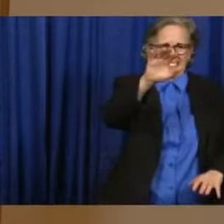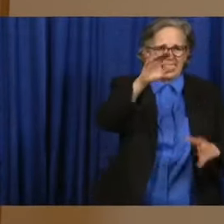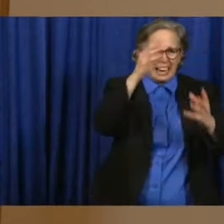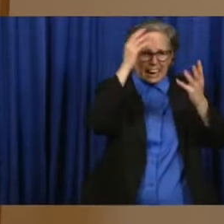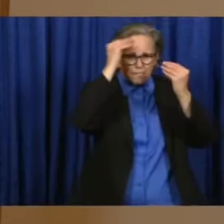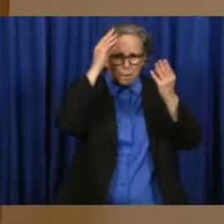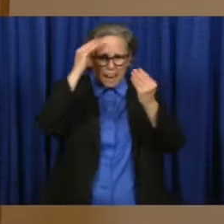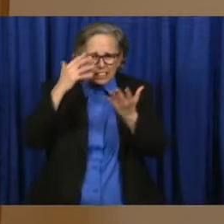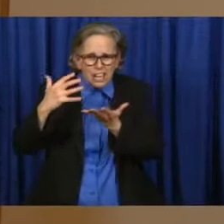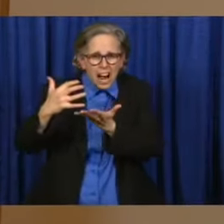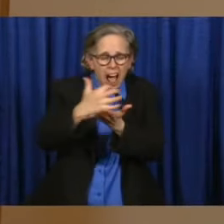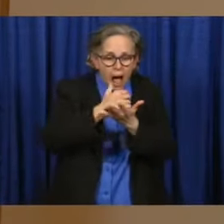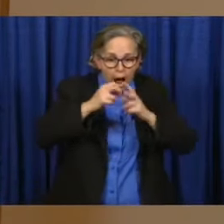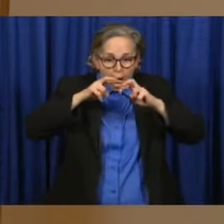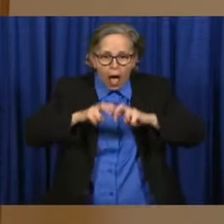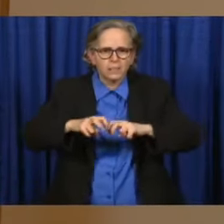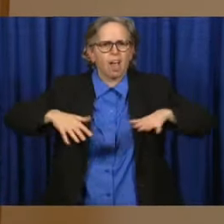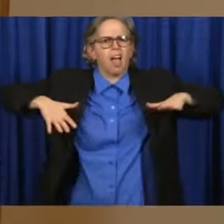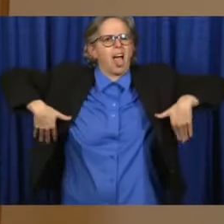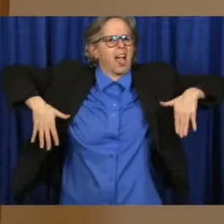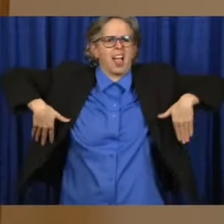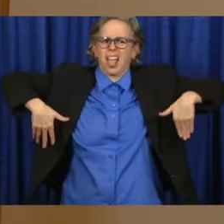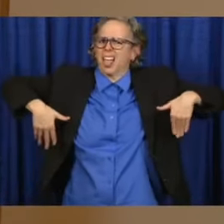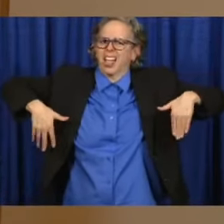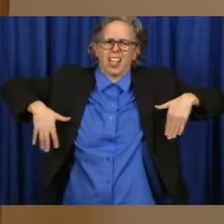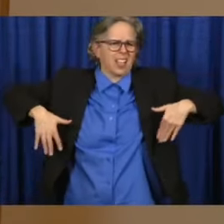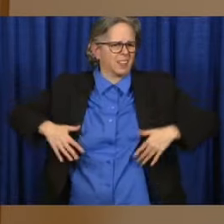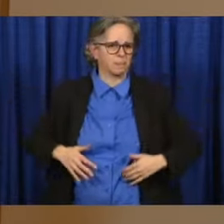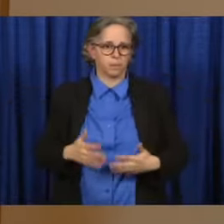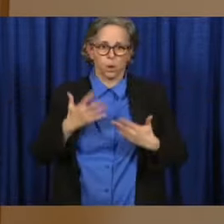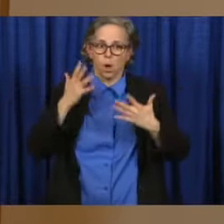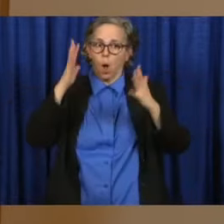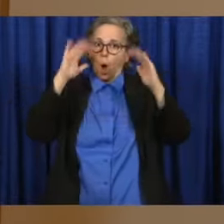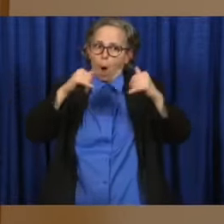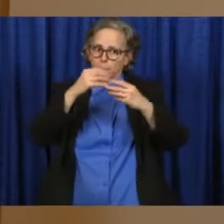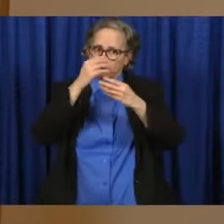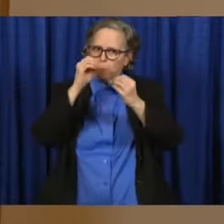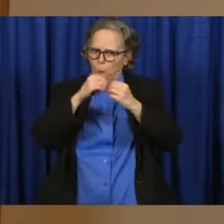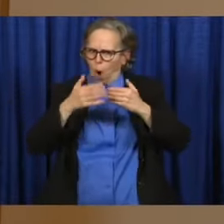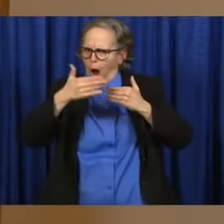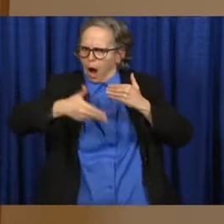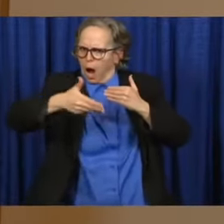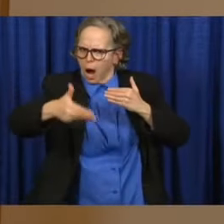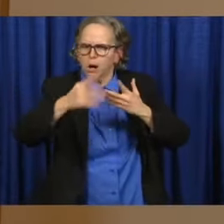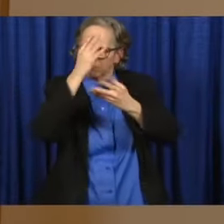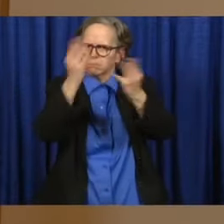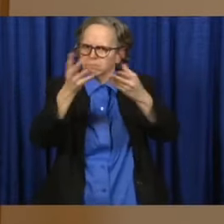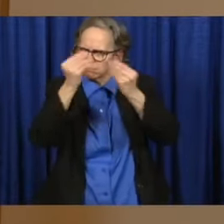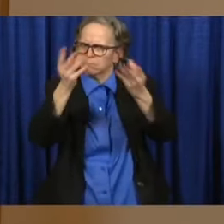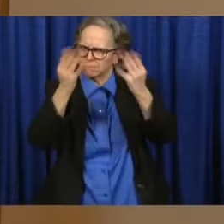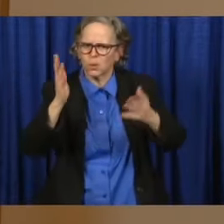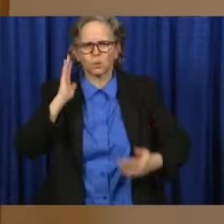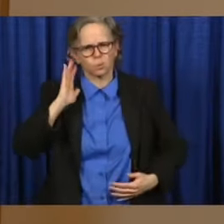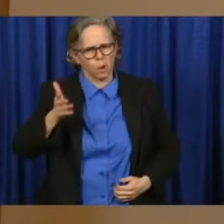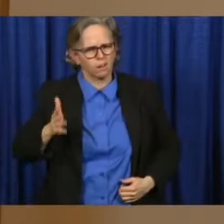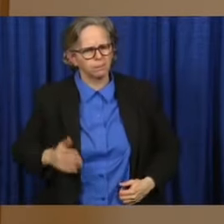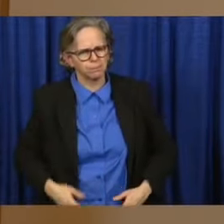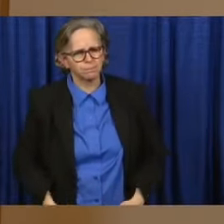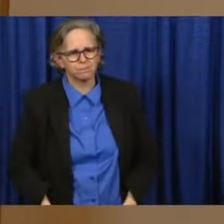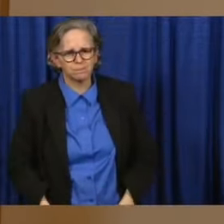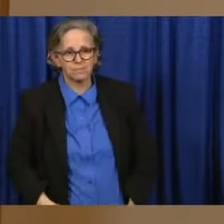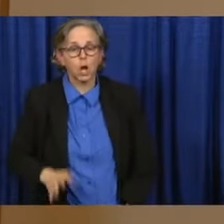more about that in the days to come. I can tell you from, you know, I don't hear every single case, but I've heard